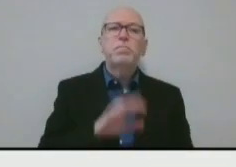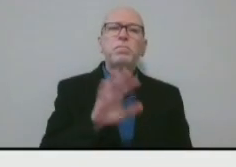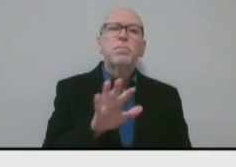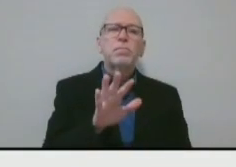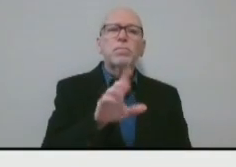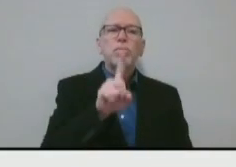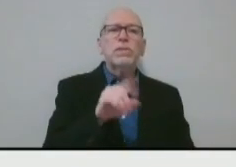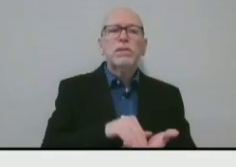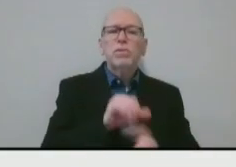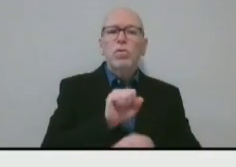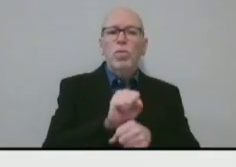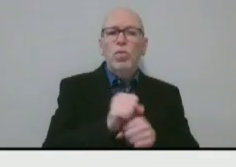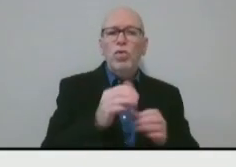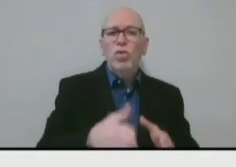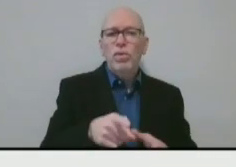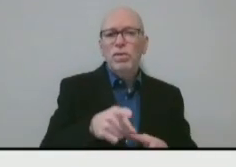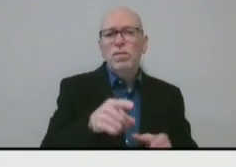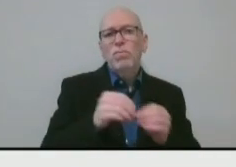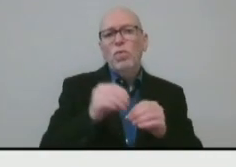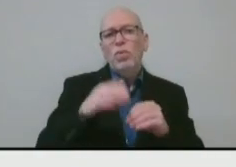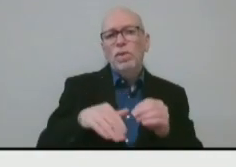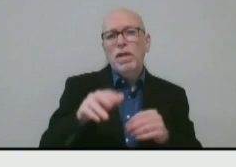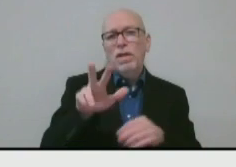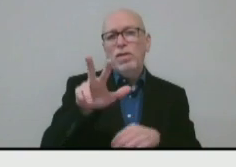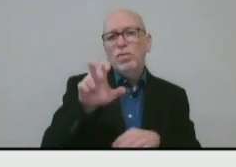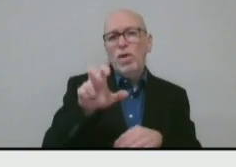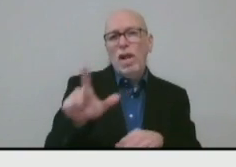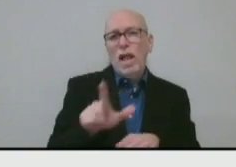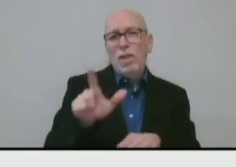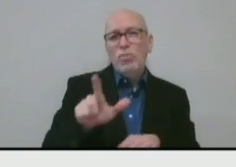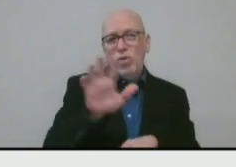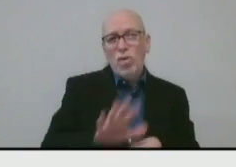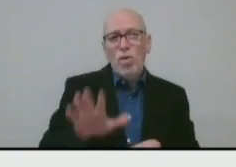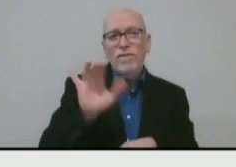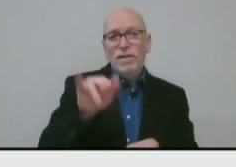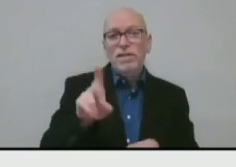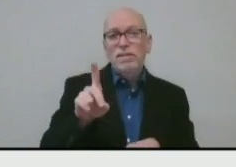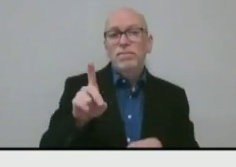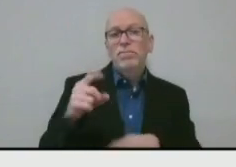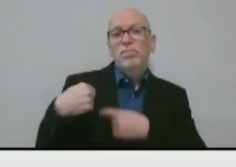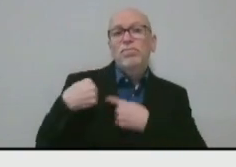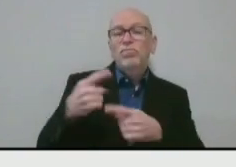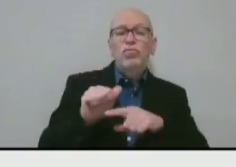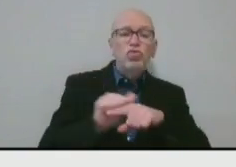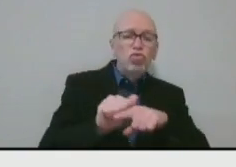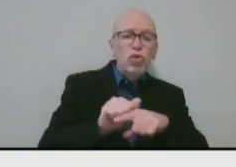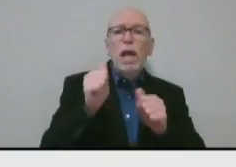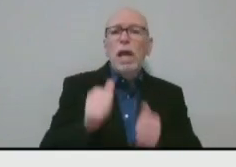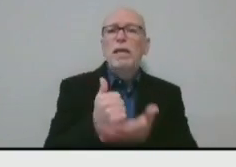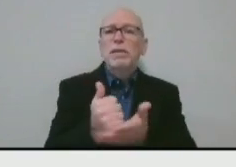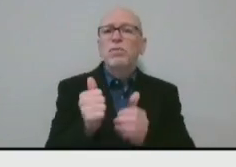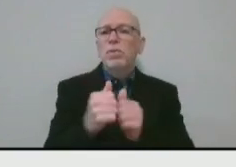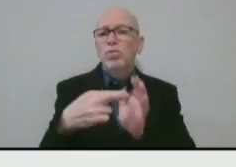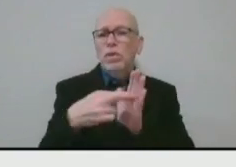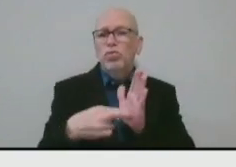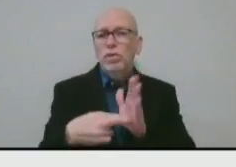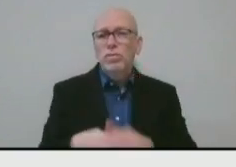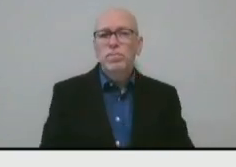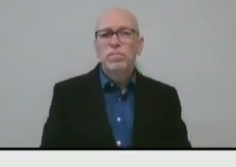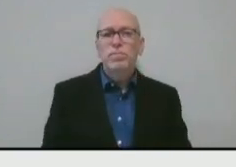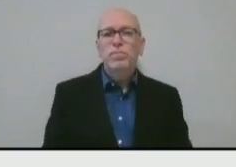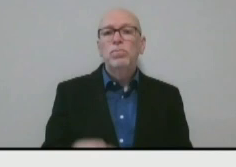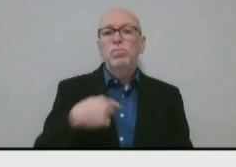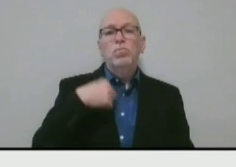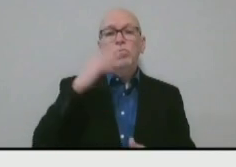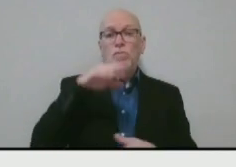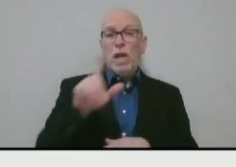1,000 workers at more than 300 libraries across the state have been trained and can assist with registration. We recognize that